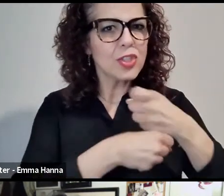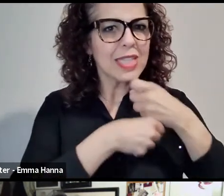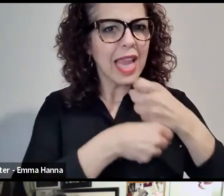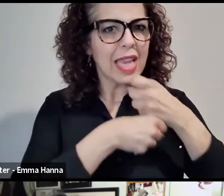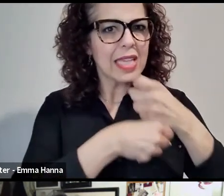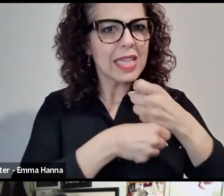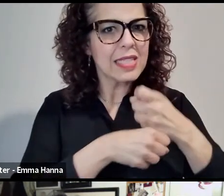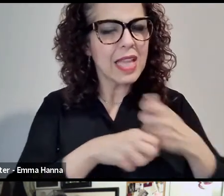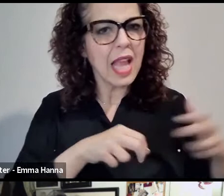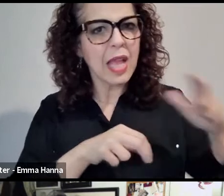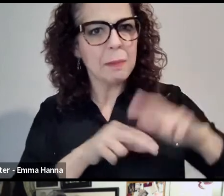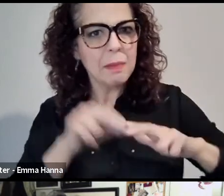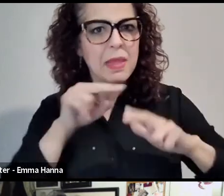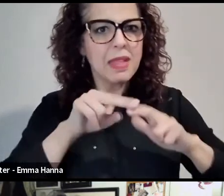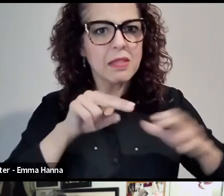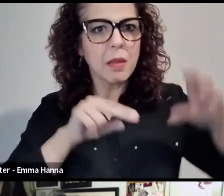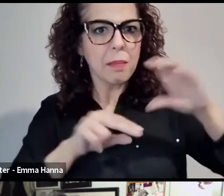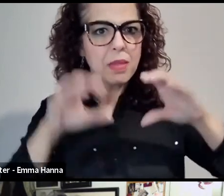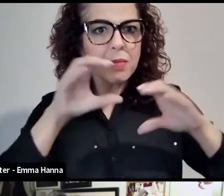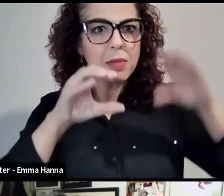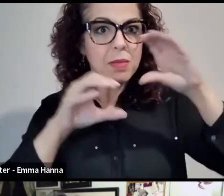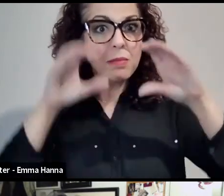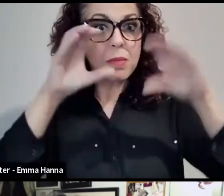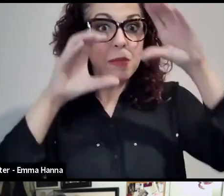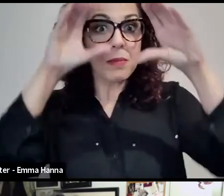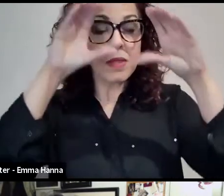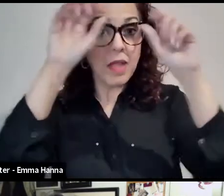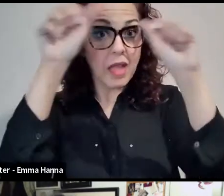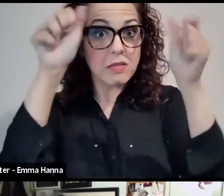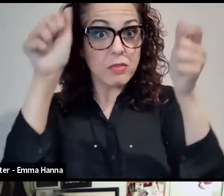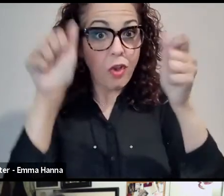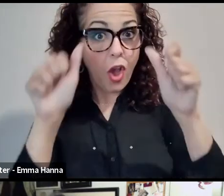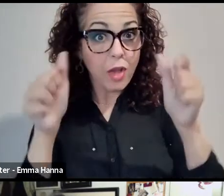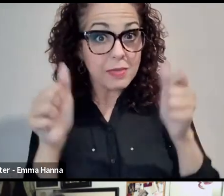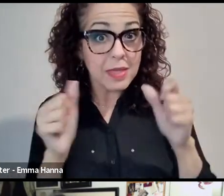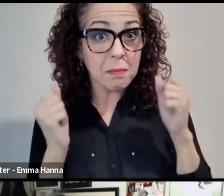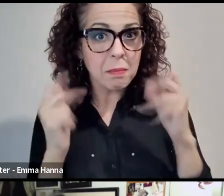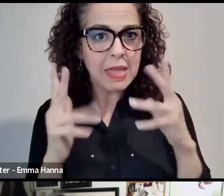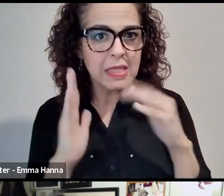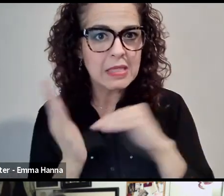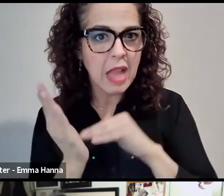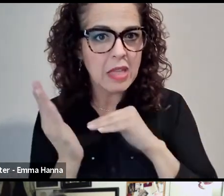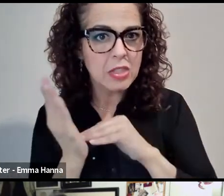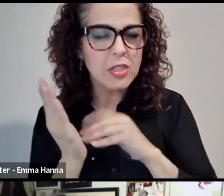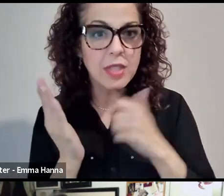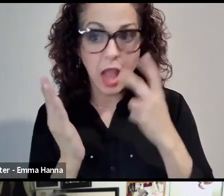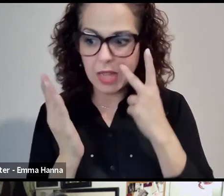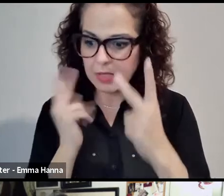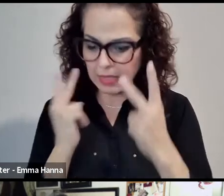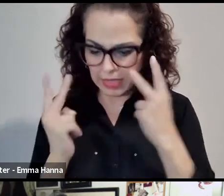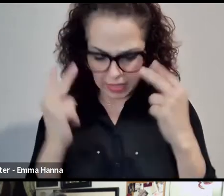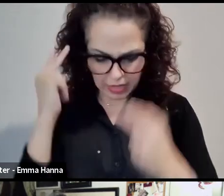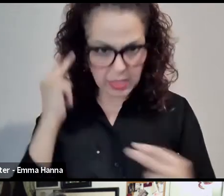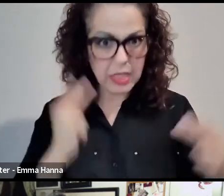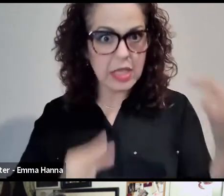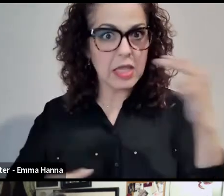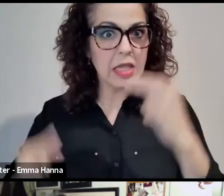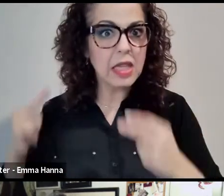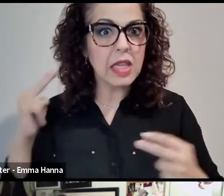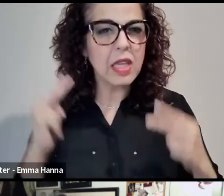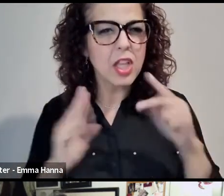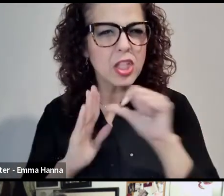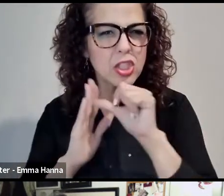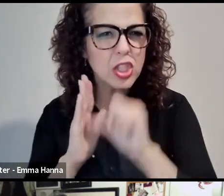and sculpted by lots of doctors, and there's scars all over my body. And I think of them as the signatures of all of my